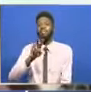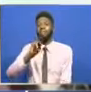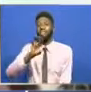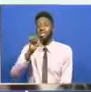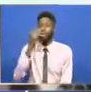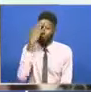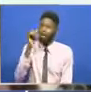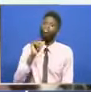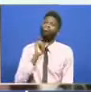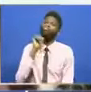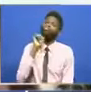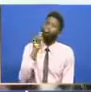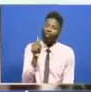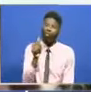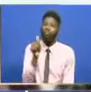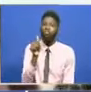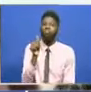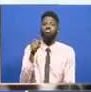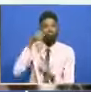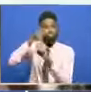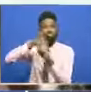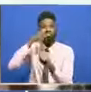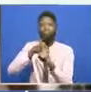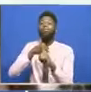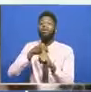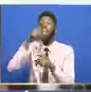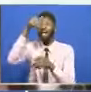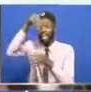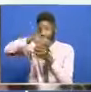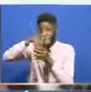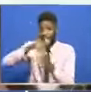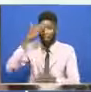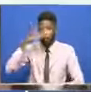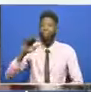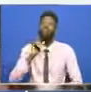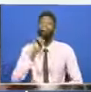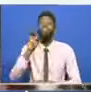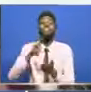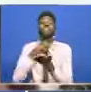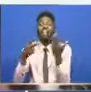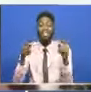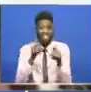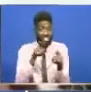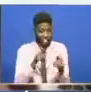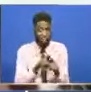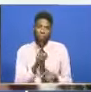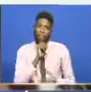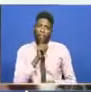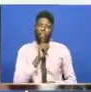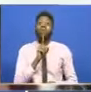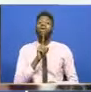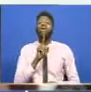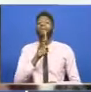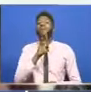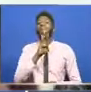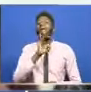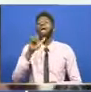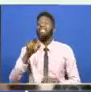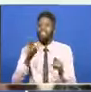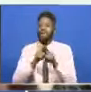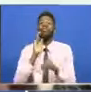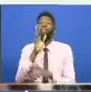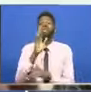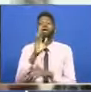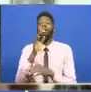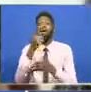bunge isiangushwe? Na hata kwa hii BBI wanasema bado ni bill itaenda kupitishwa kule kwa bunge. Ni magic gani hiyo ingine